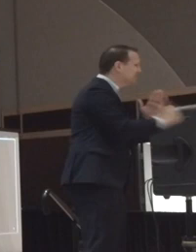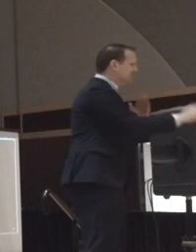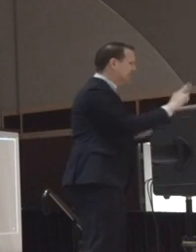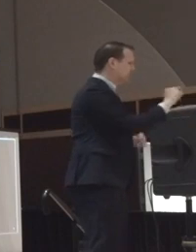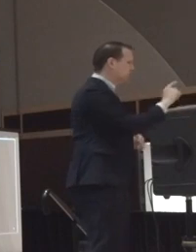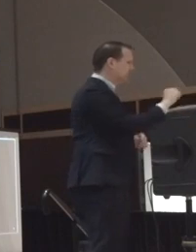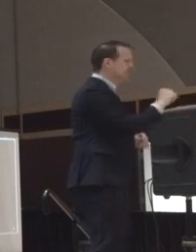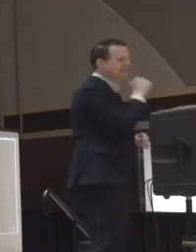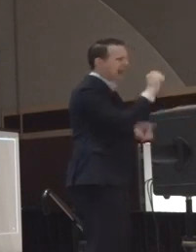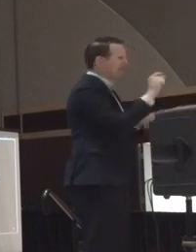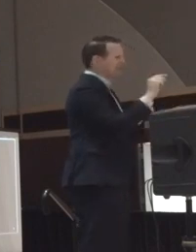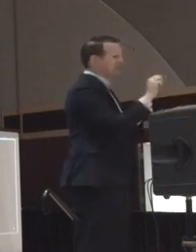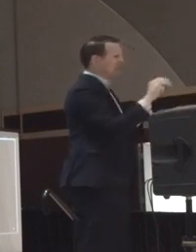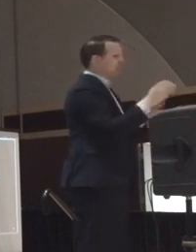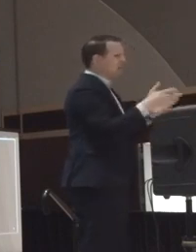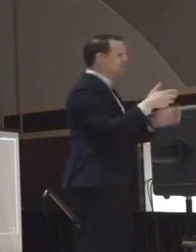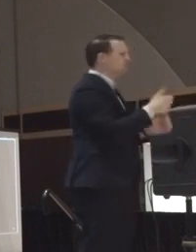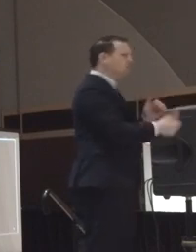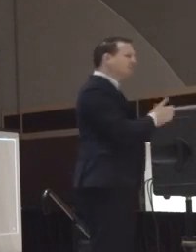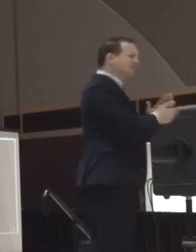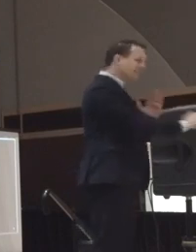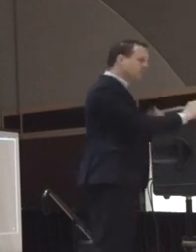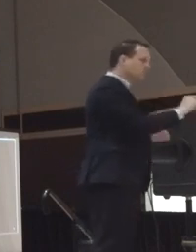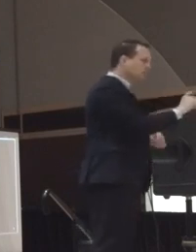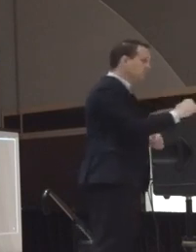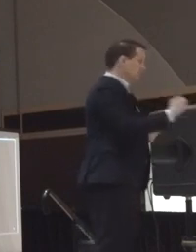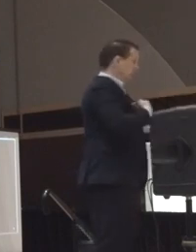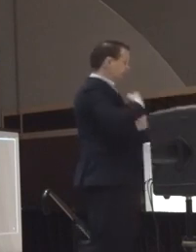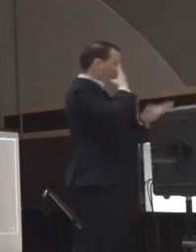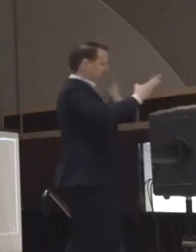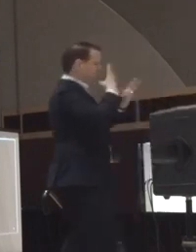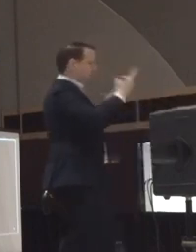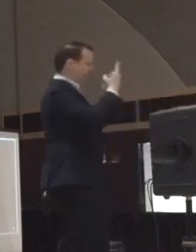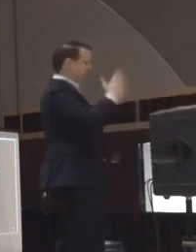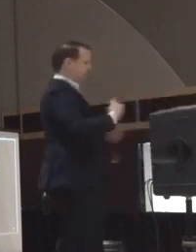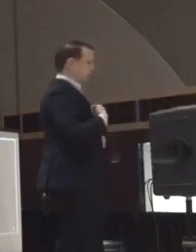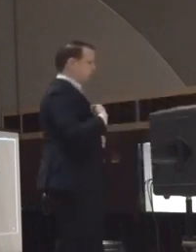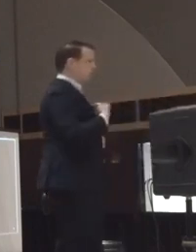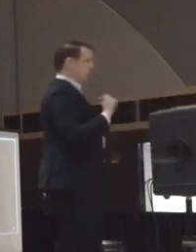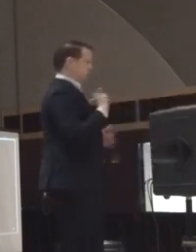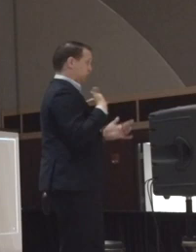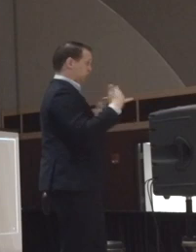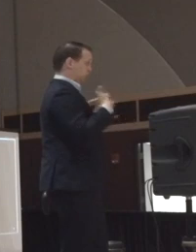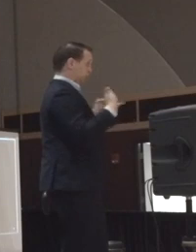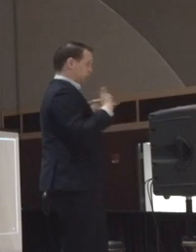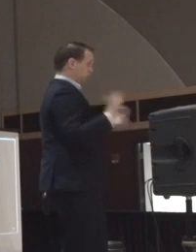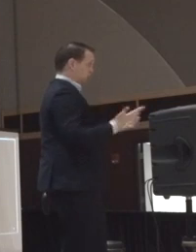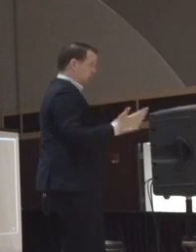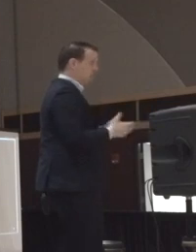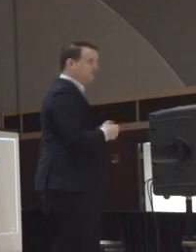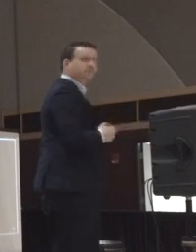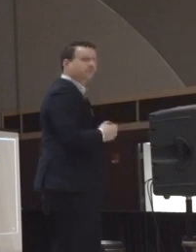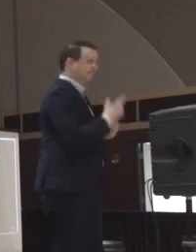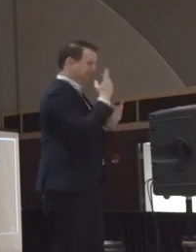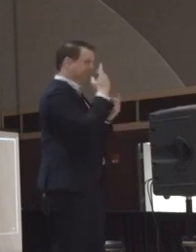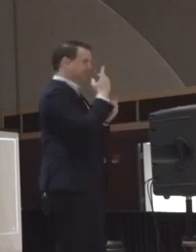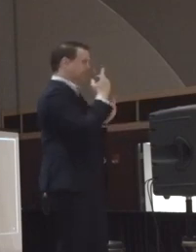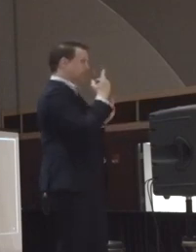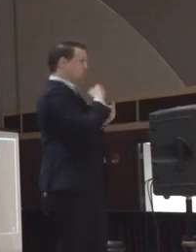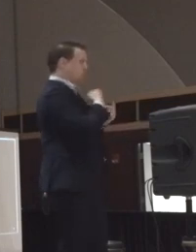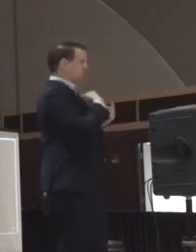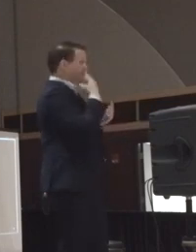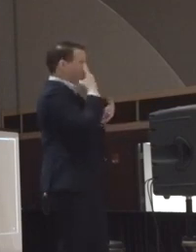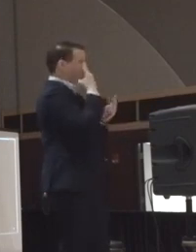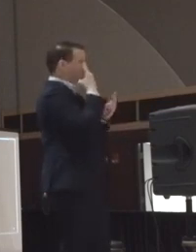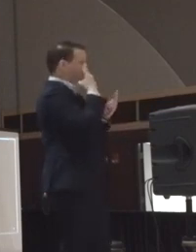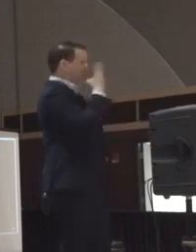not so much STEM stuff. Now, I'm a visual thinker. And what I'm very concerned about right now is us visual thinkers getting screened